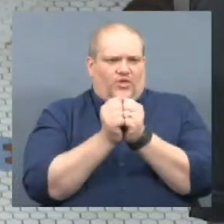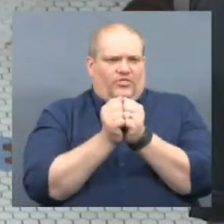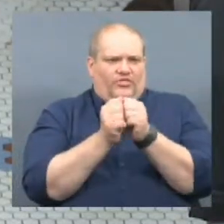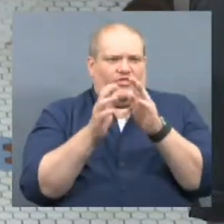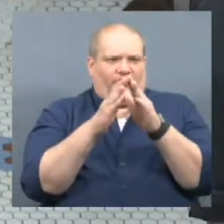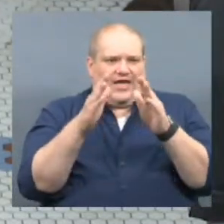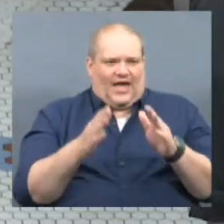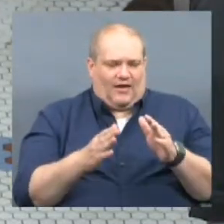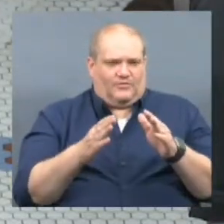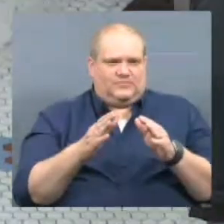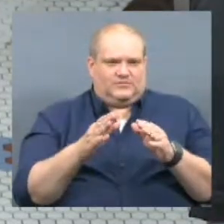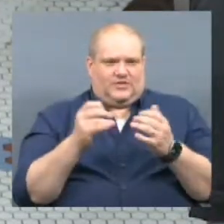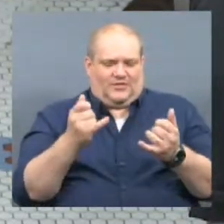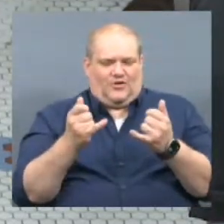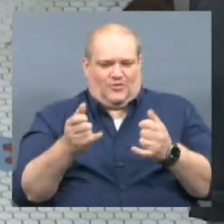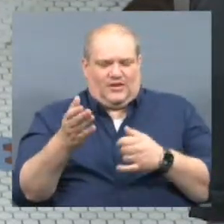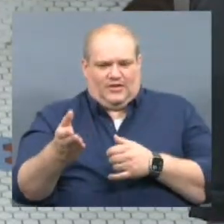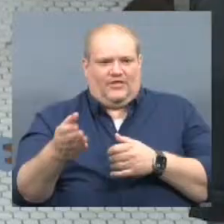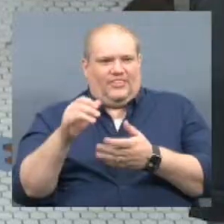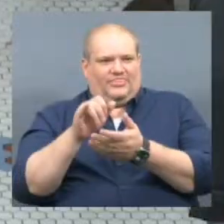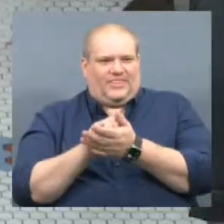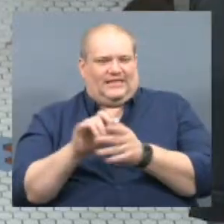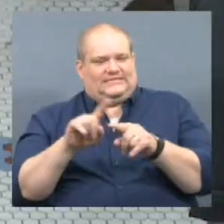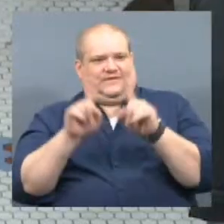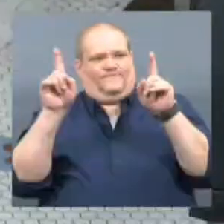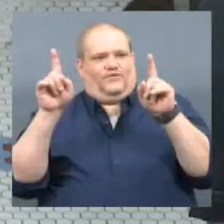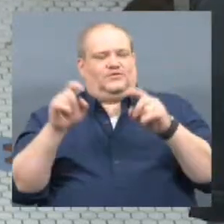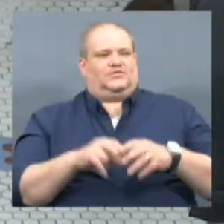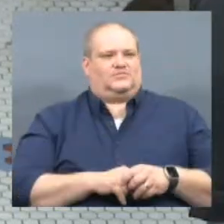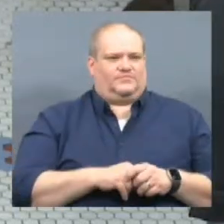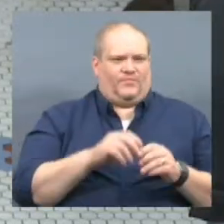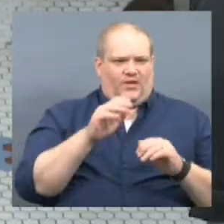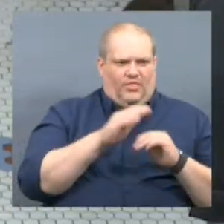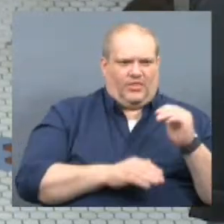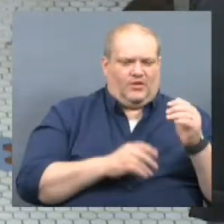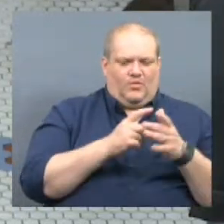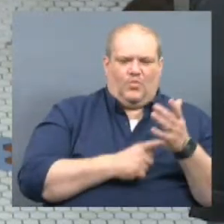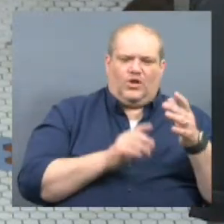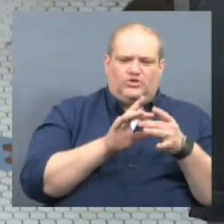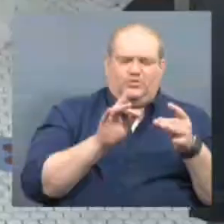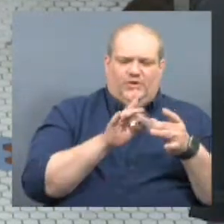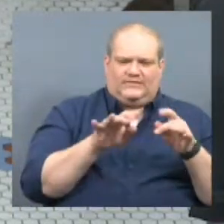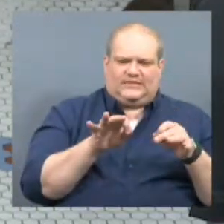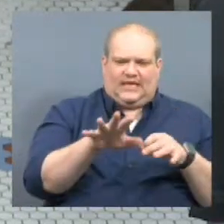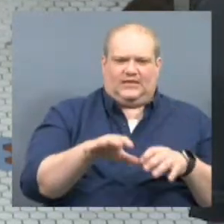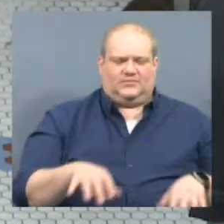the houses currently are. So that's different than what you had stated.